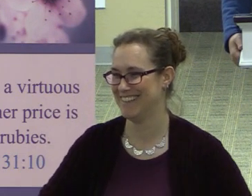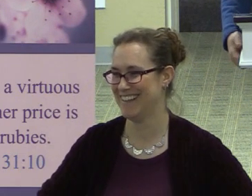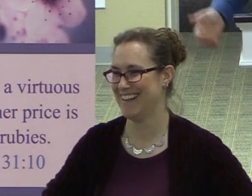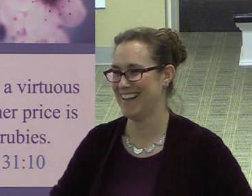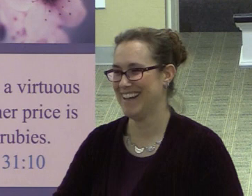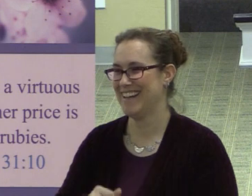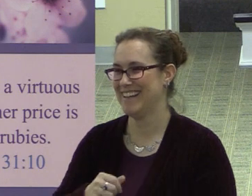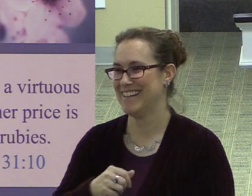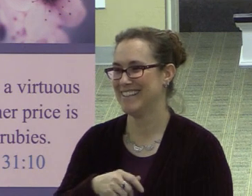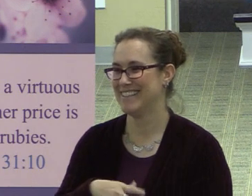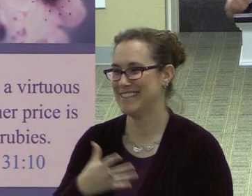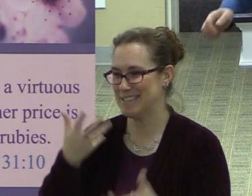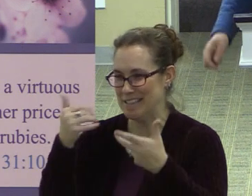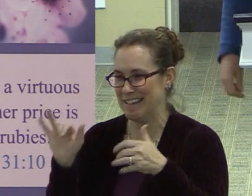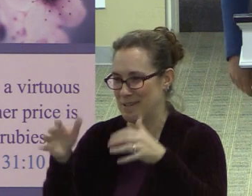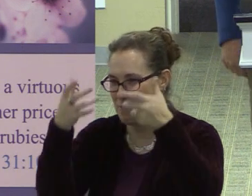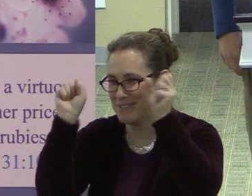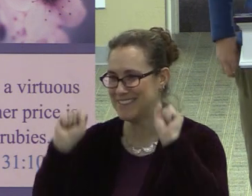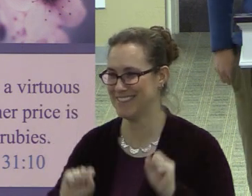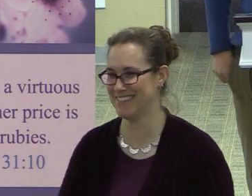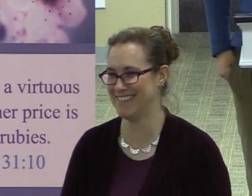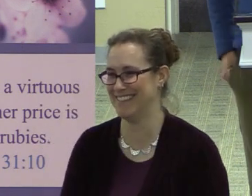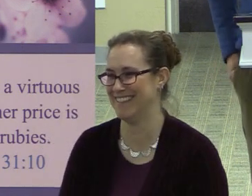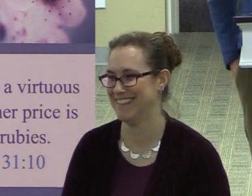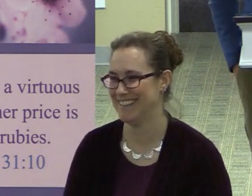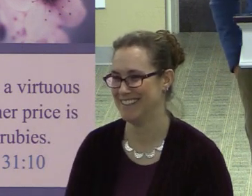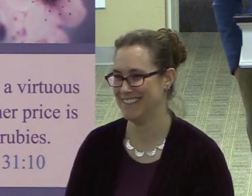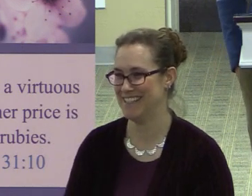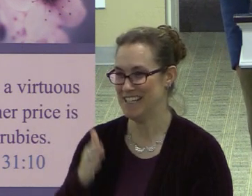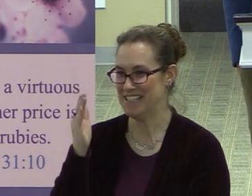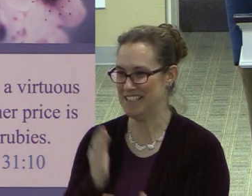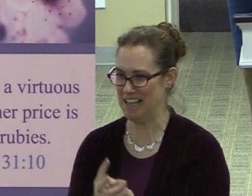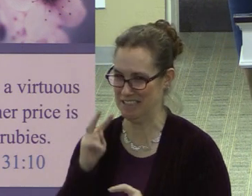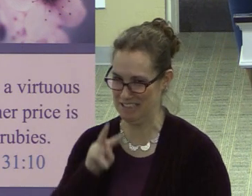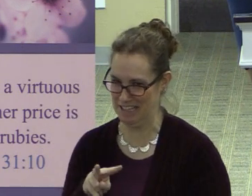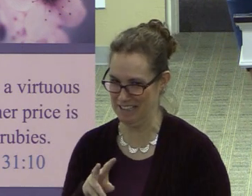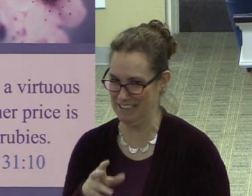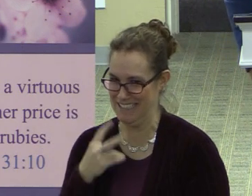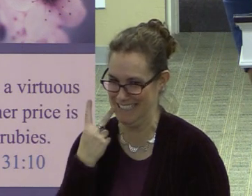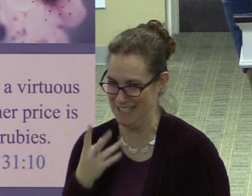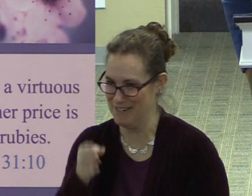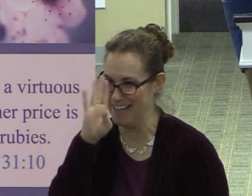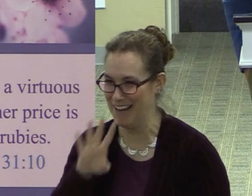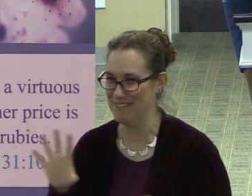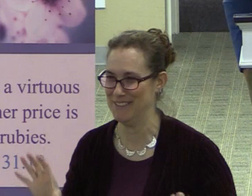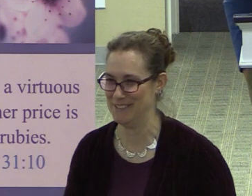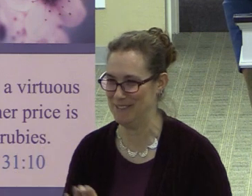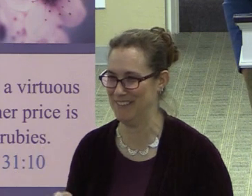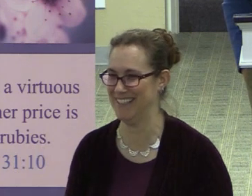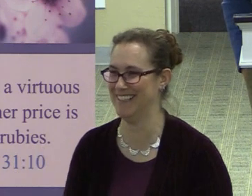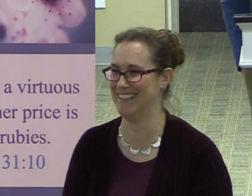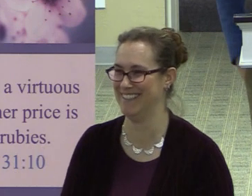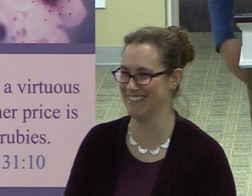And then, gosh, you got to be like Moses, you know, stand still and see what God will do.